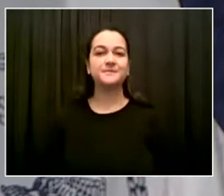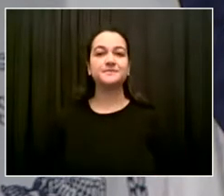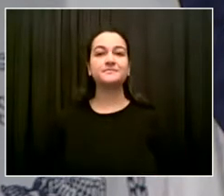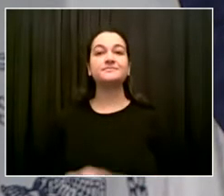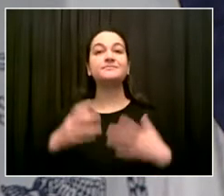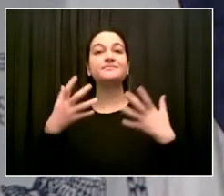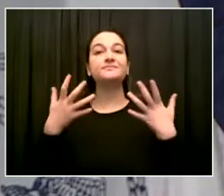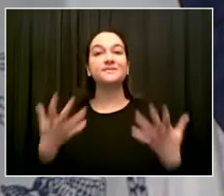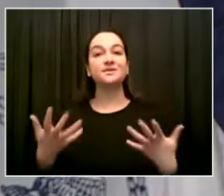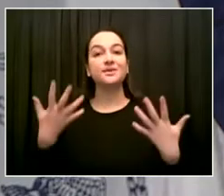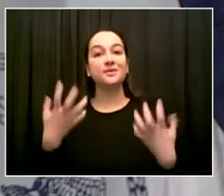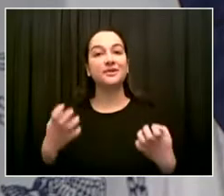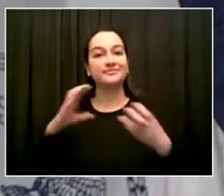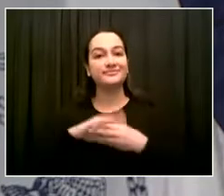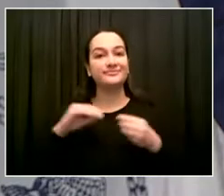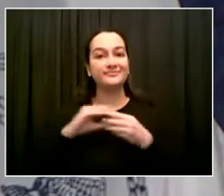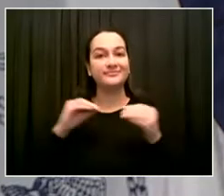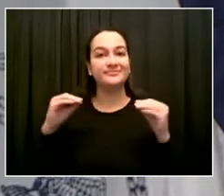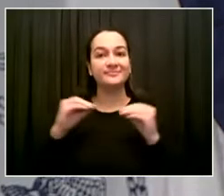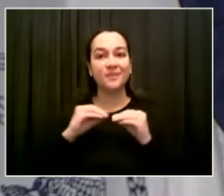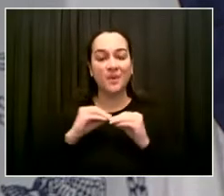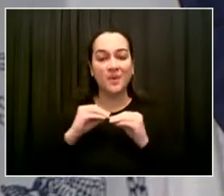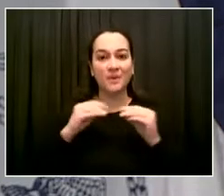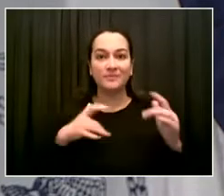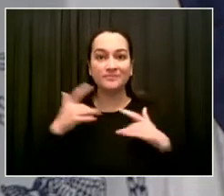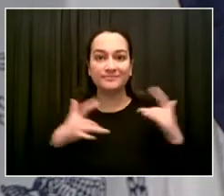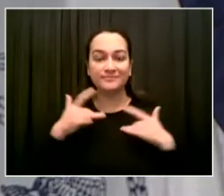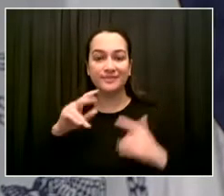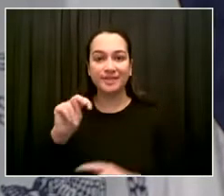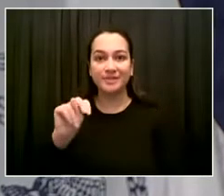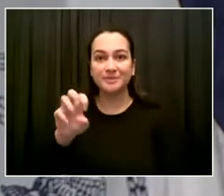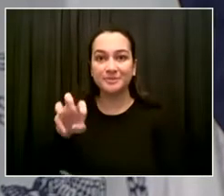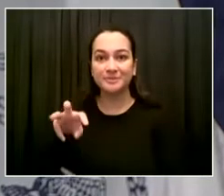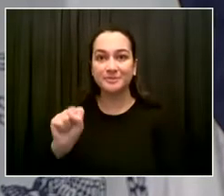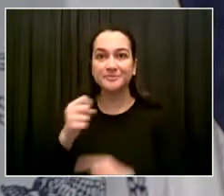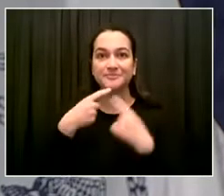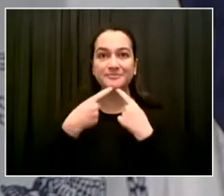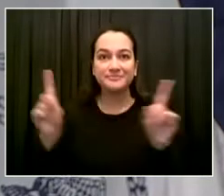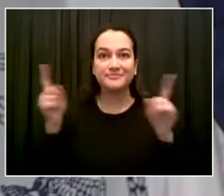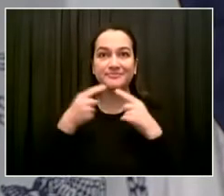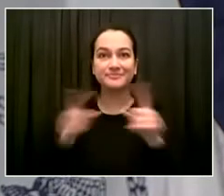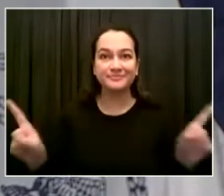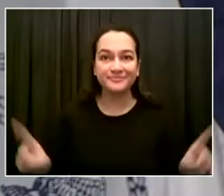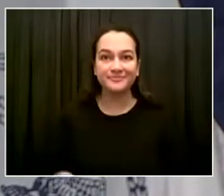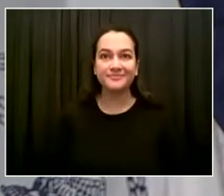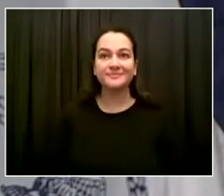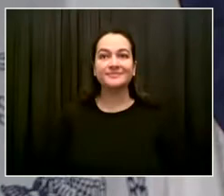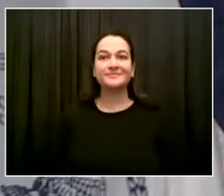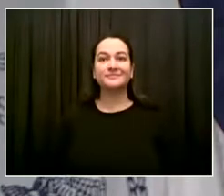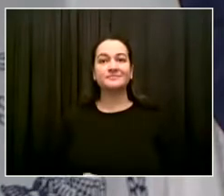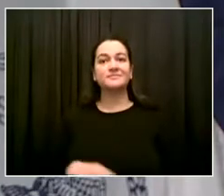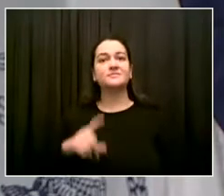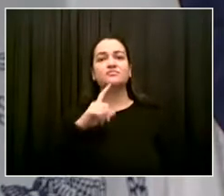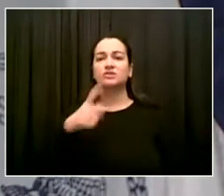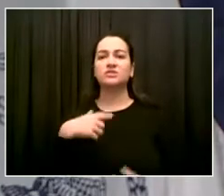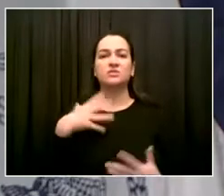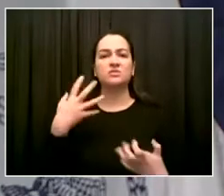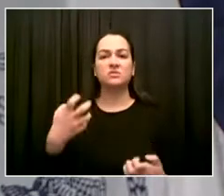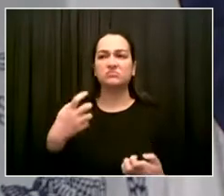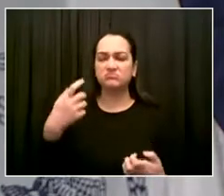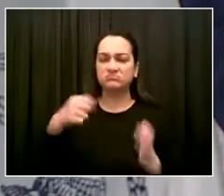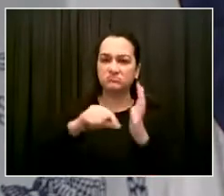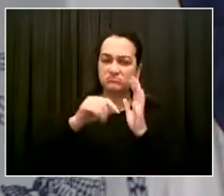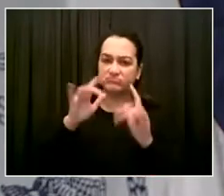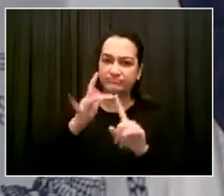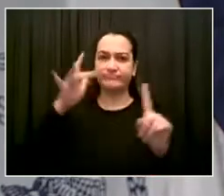that's really stepping forward to help make vaccination happen for their fellow New Yorkers. But I want to start by saying they're also investing in New York City, and